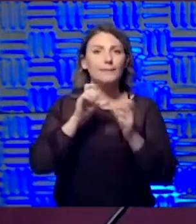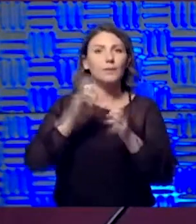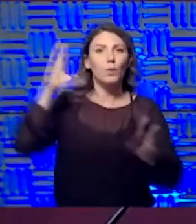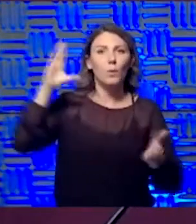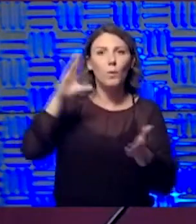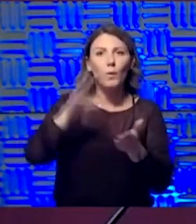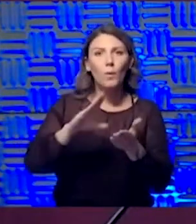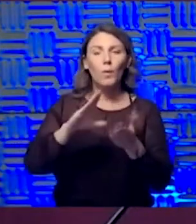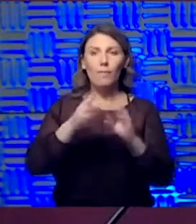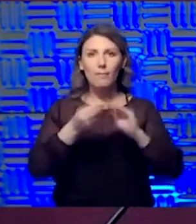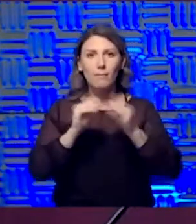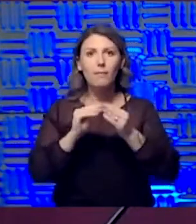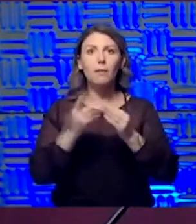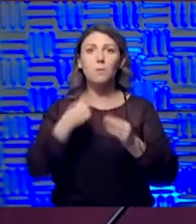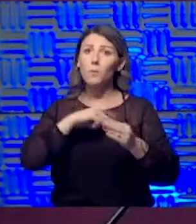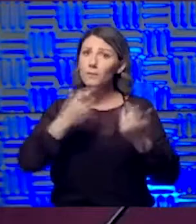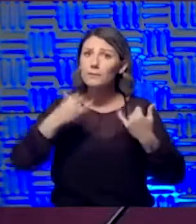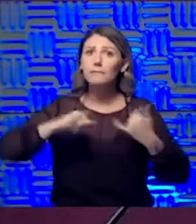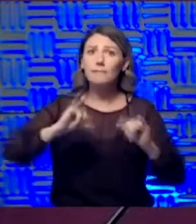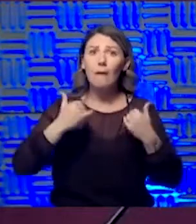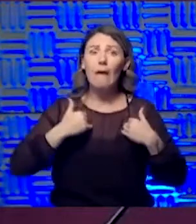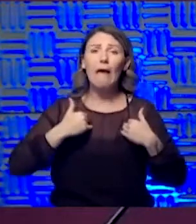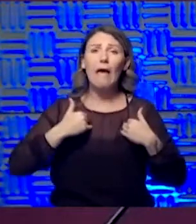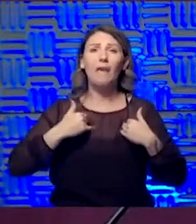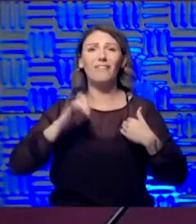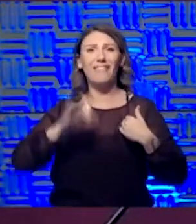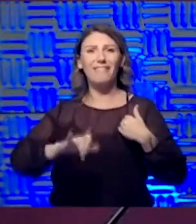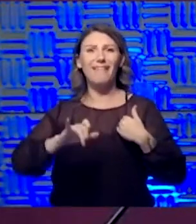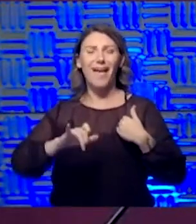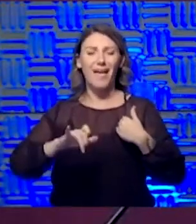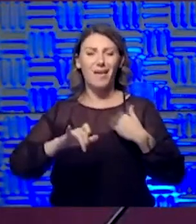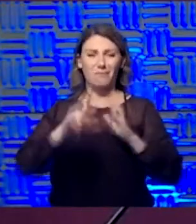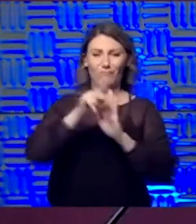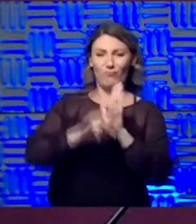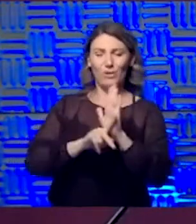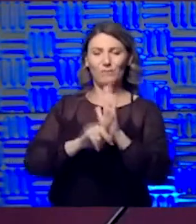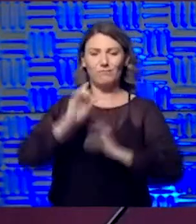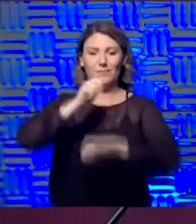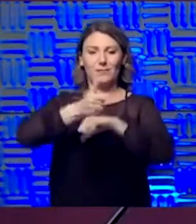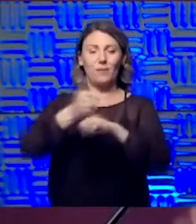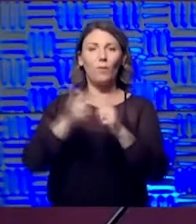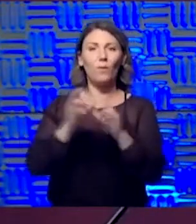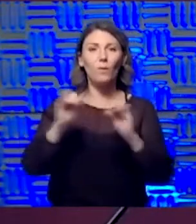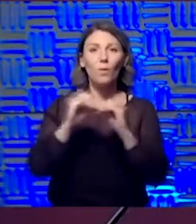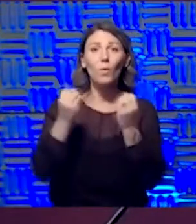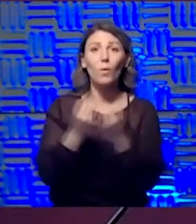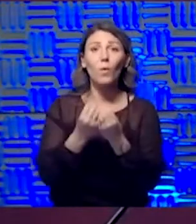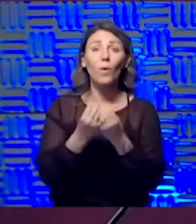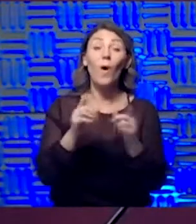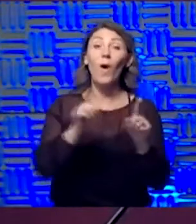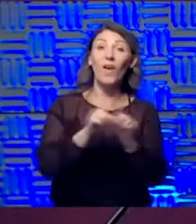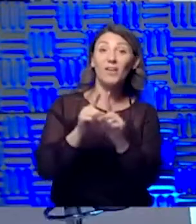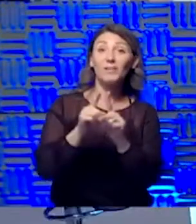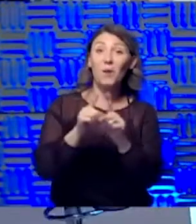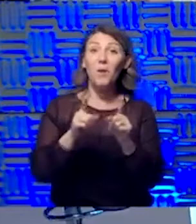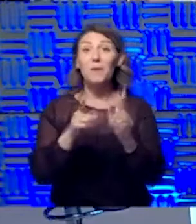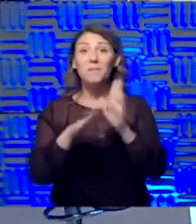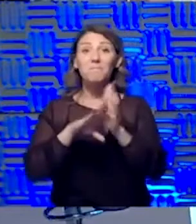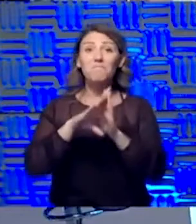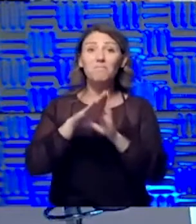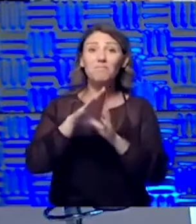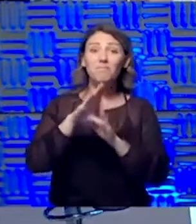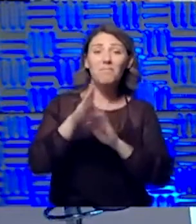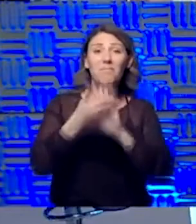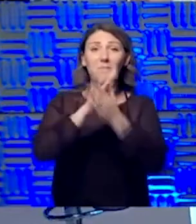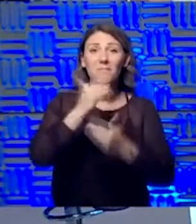just want people to know that we still have that fundamental principle in line here with our organization. As far as swimming upstream, Steve, I think that's what we've done for